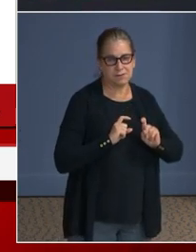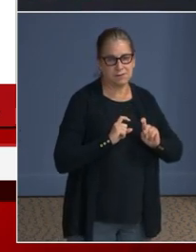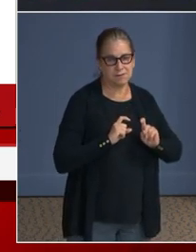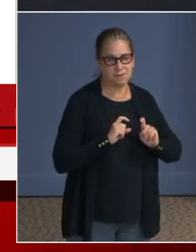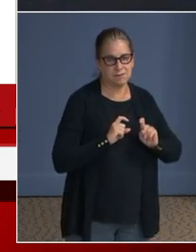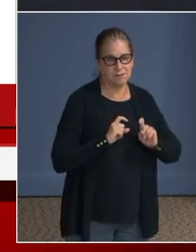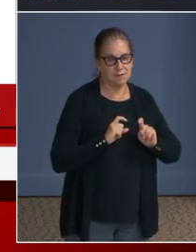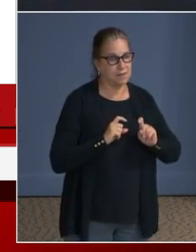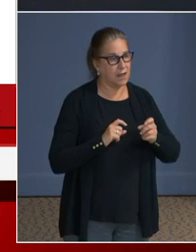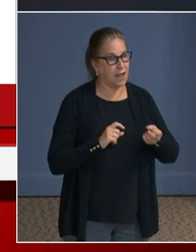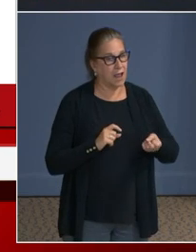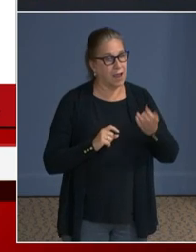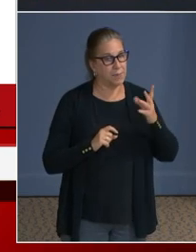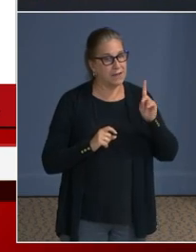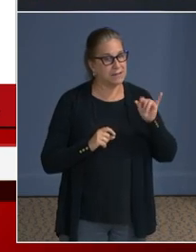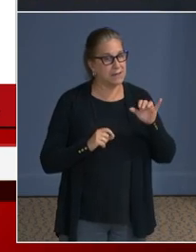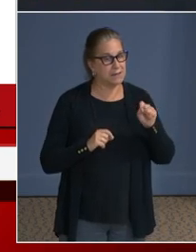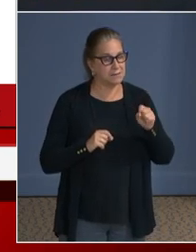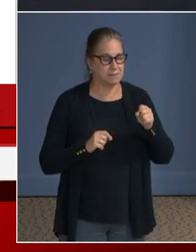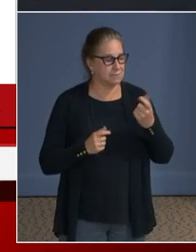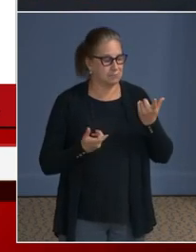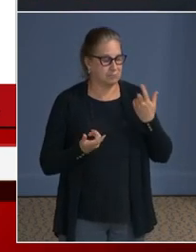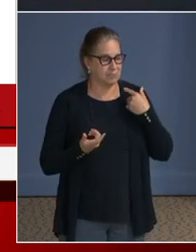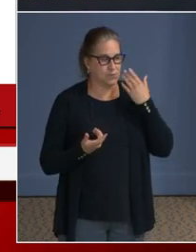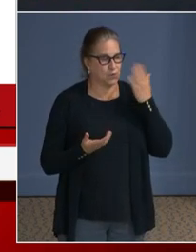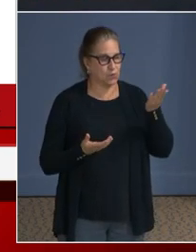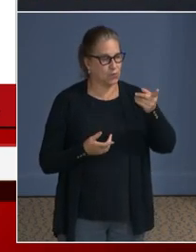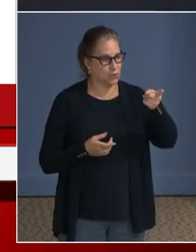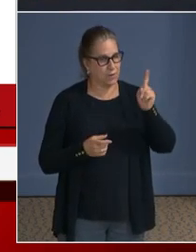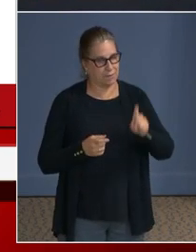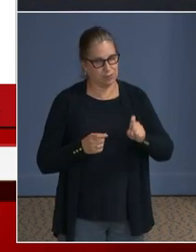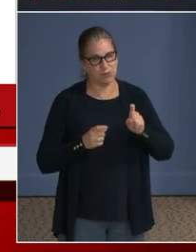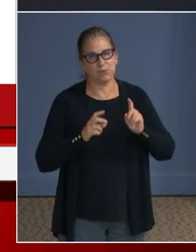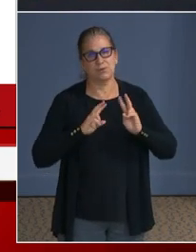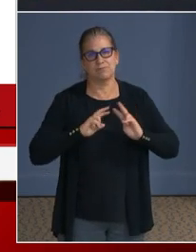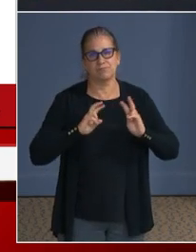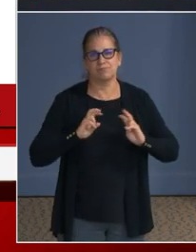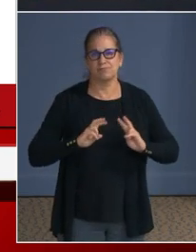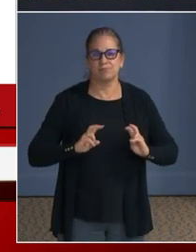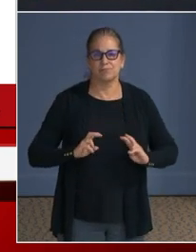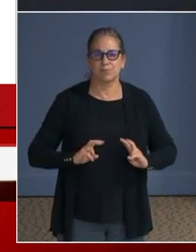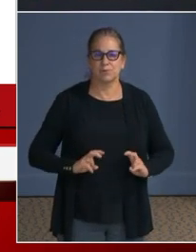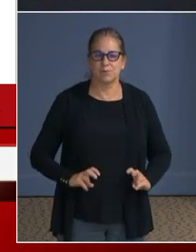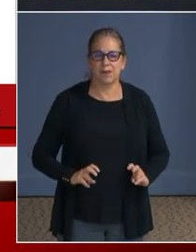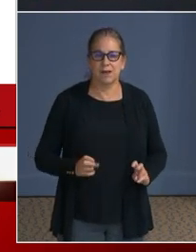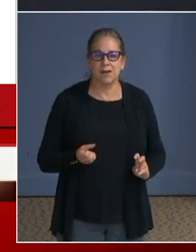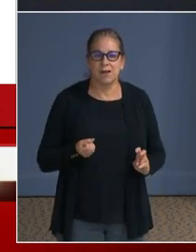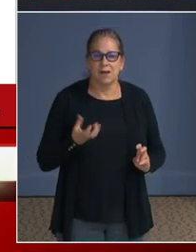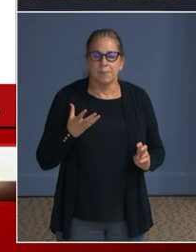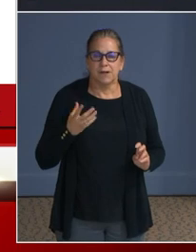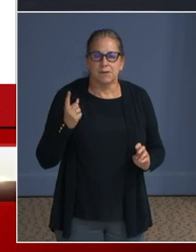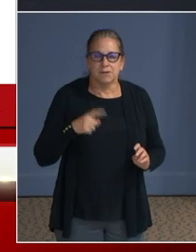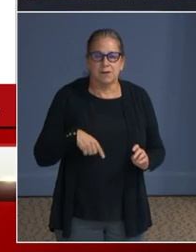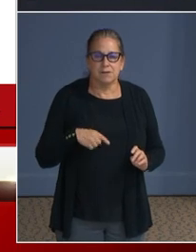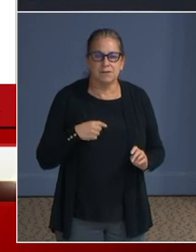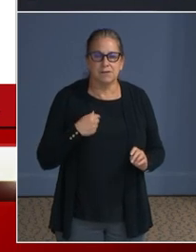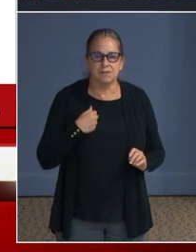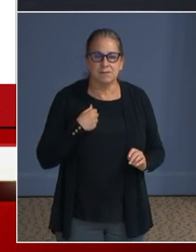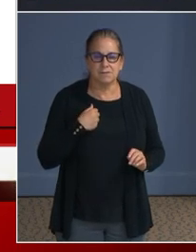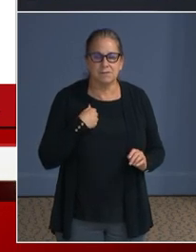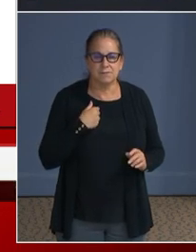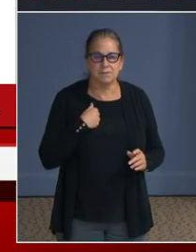So that 14-day incubation period of the virus, 14 days after being exposed, you can still have a positive